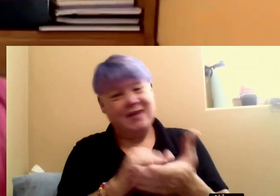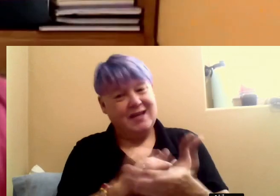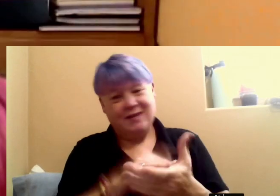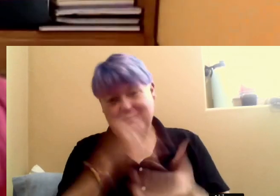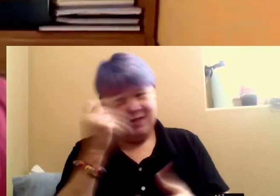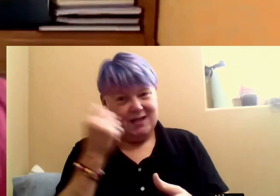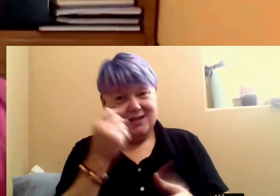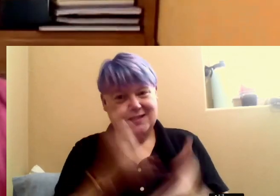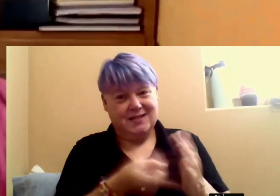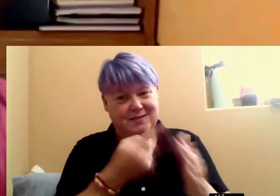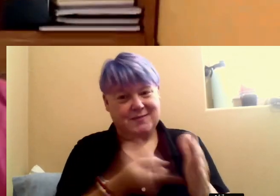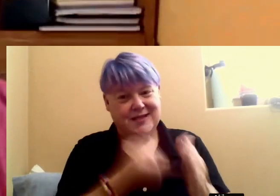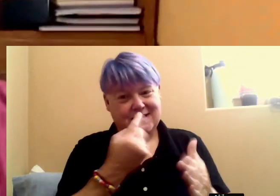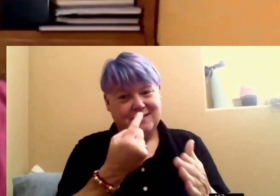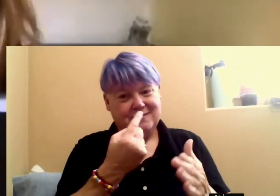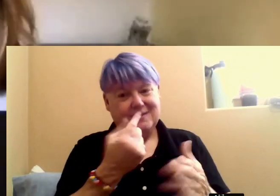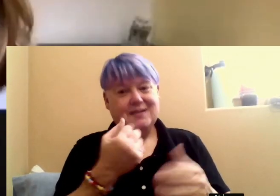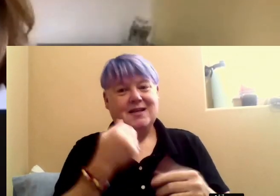really actually have to sleep.